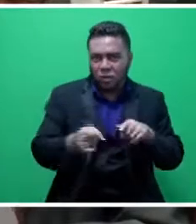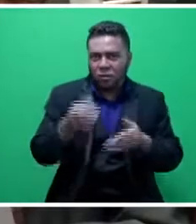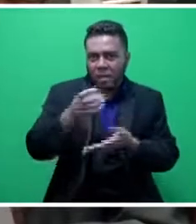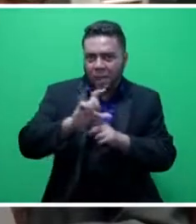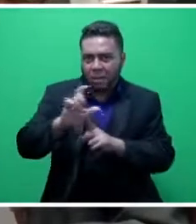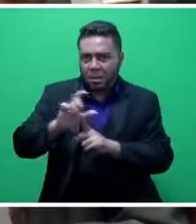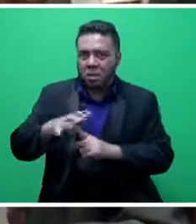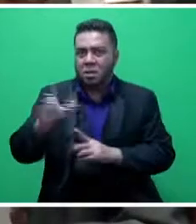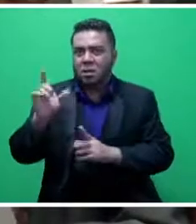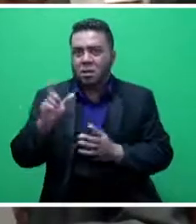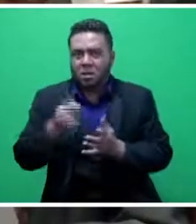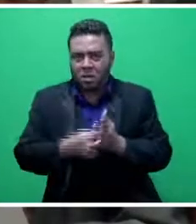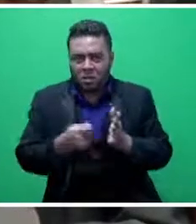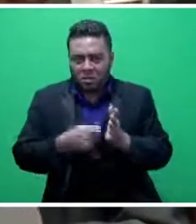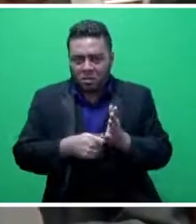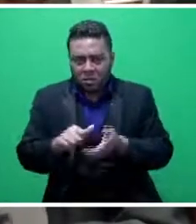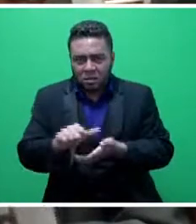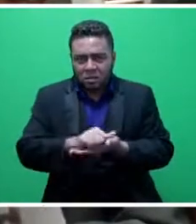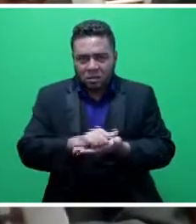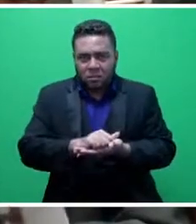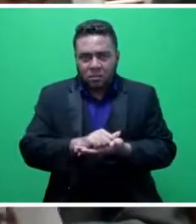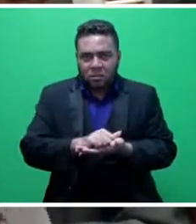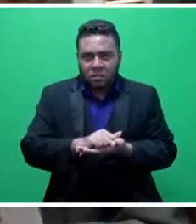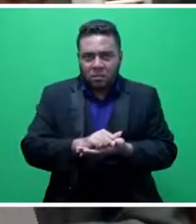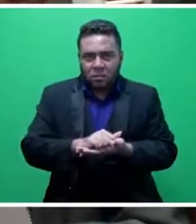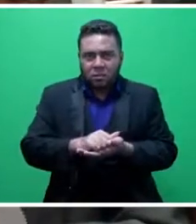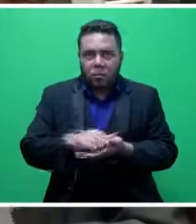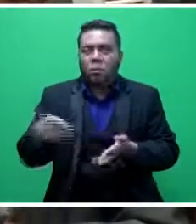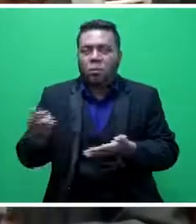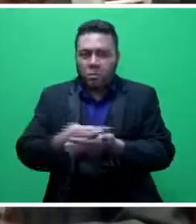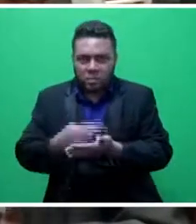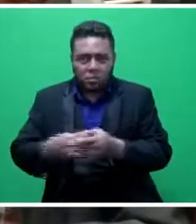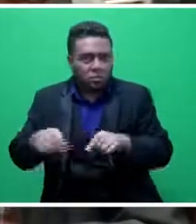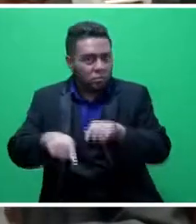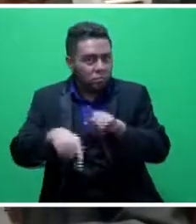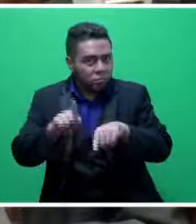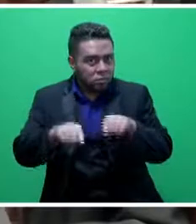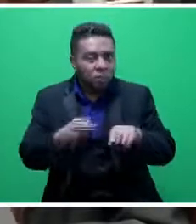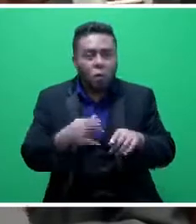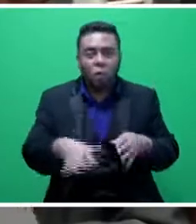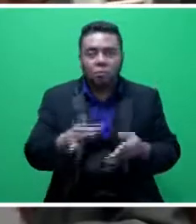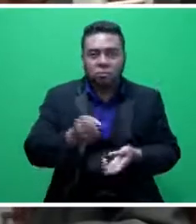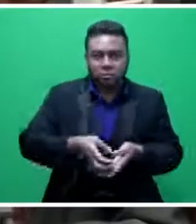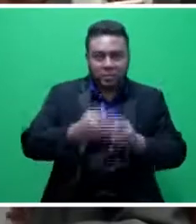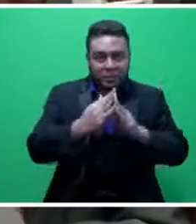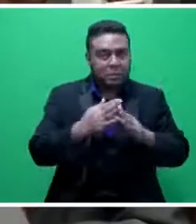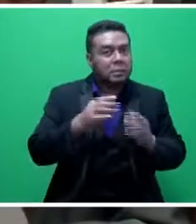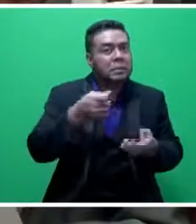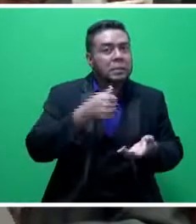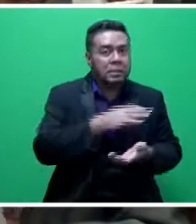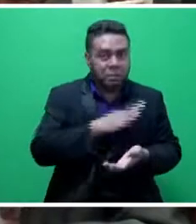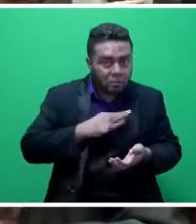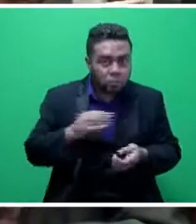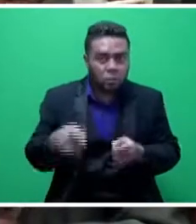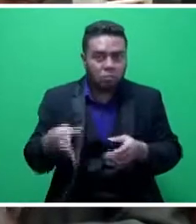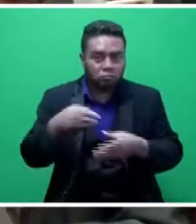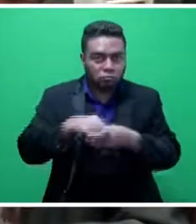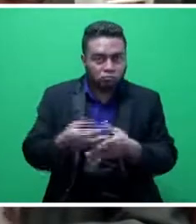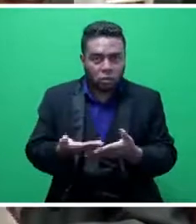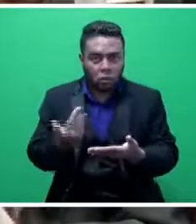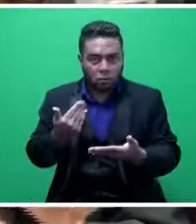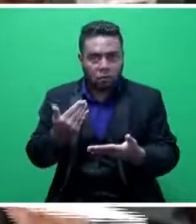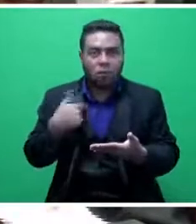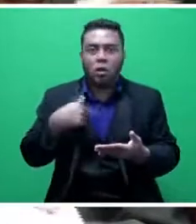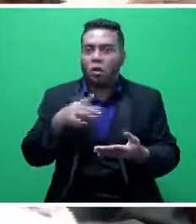amended to include depreciable assets, replacement of definition of permanent establishment, exclusion from the application